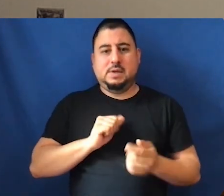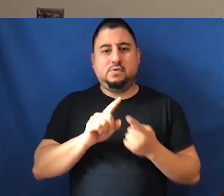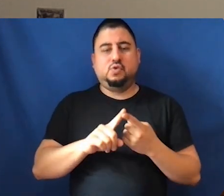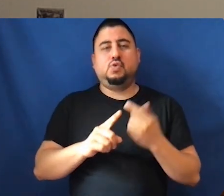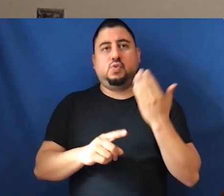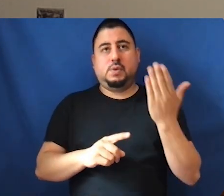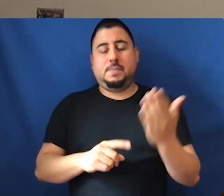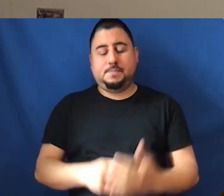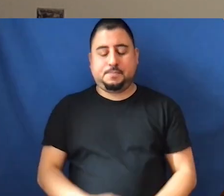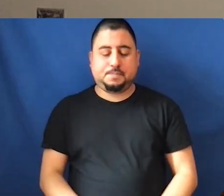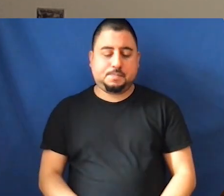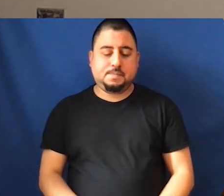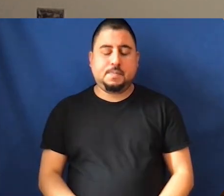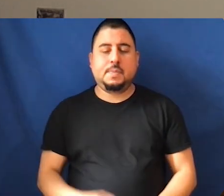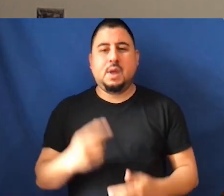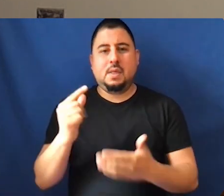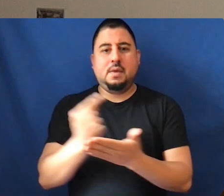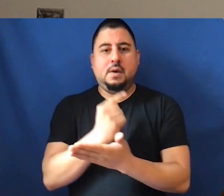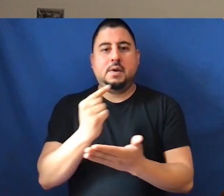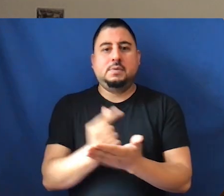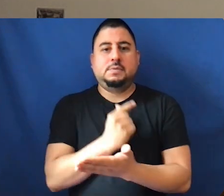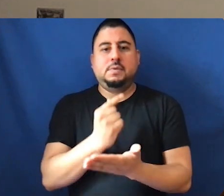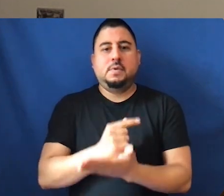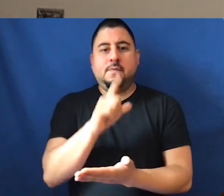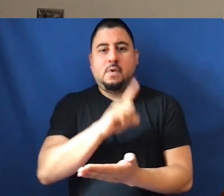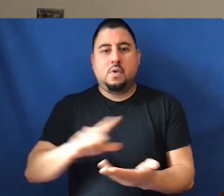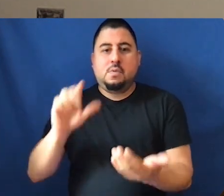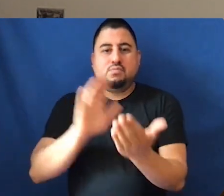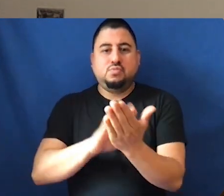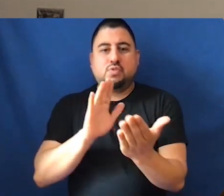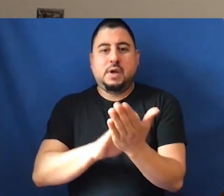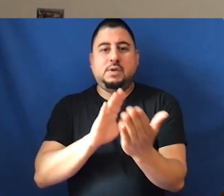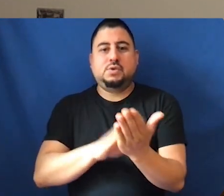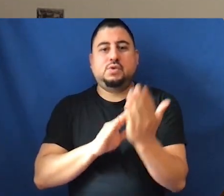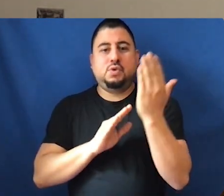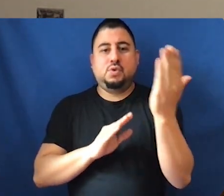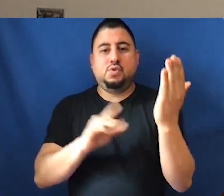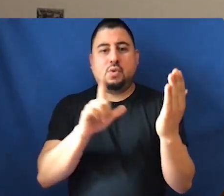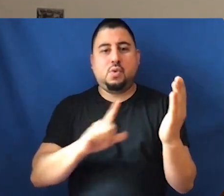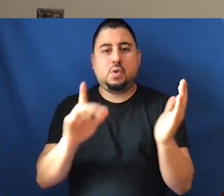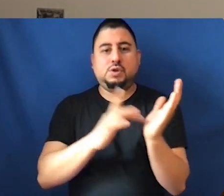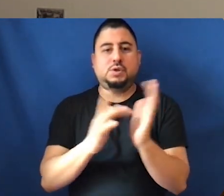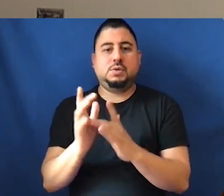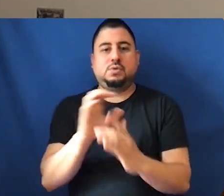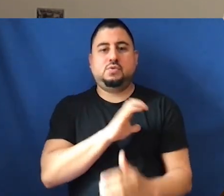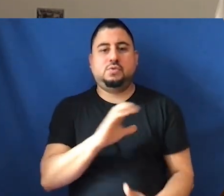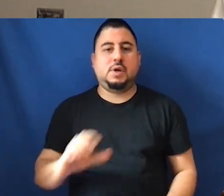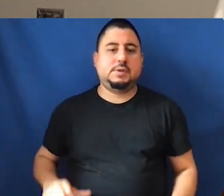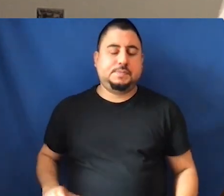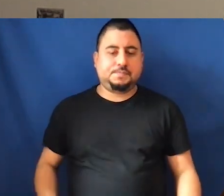him." The Gospel of the Lord. Praise.